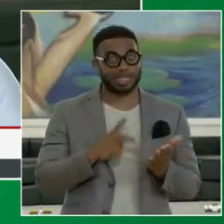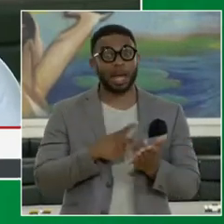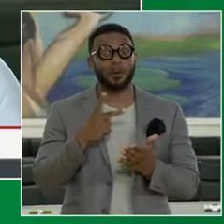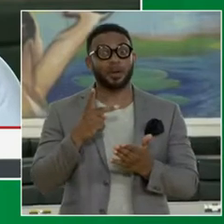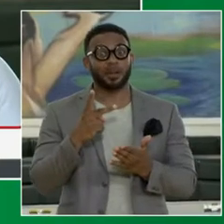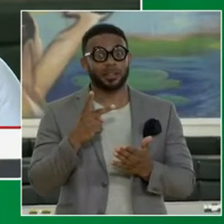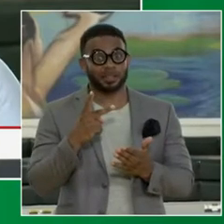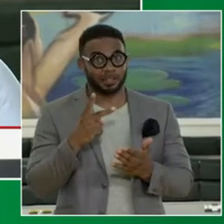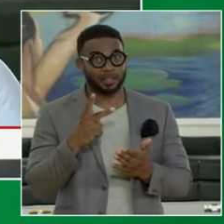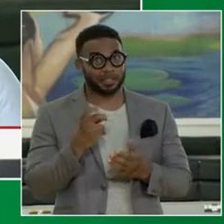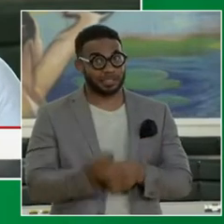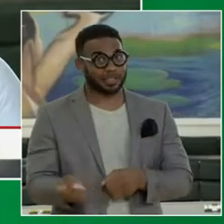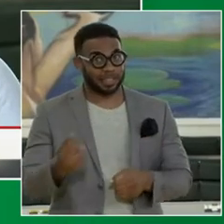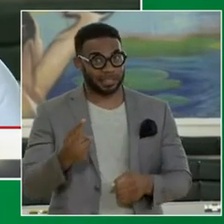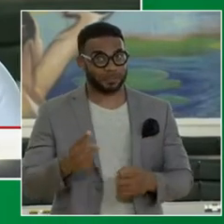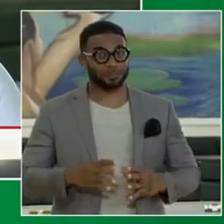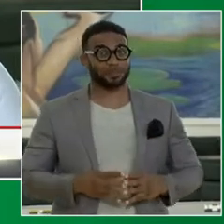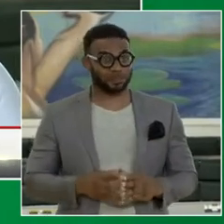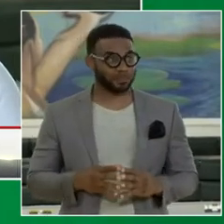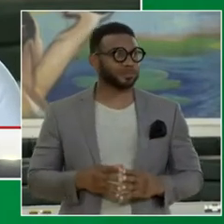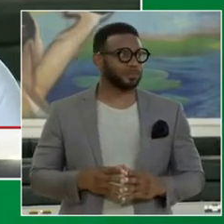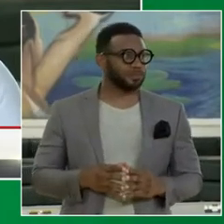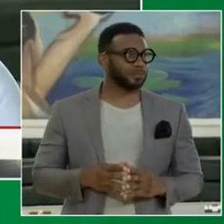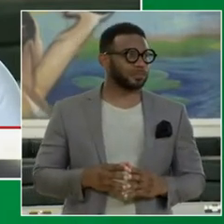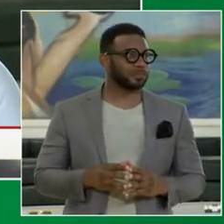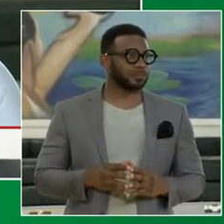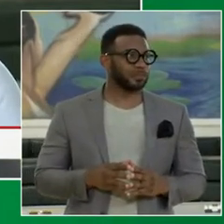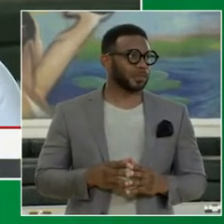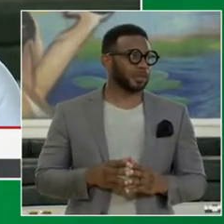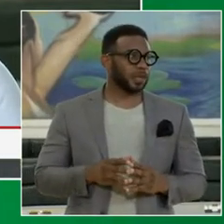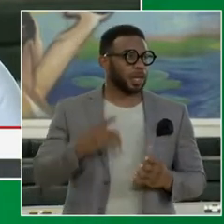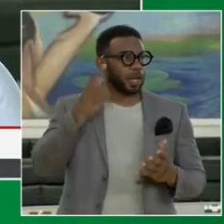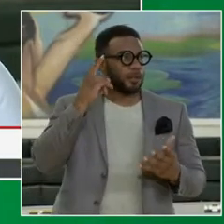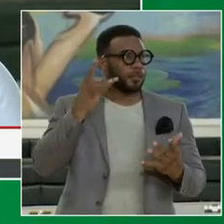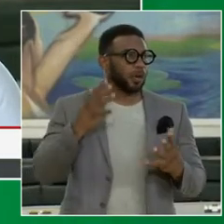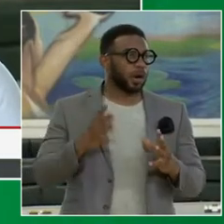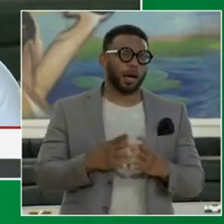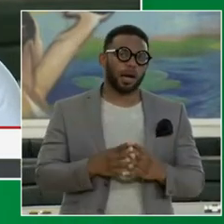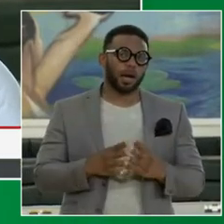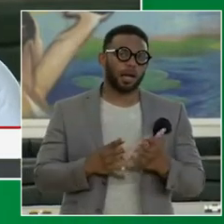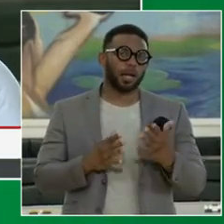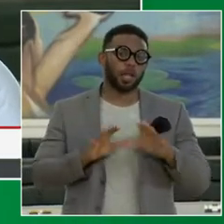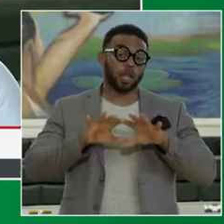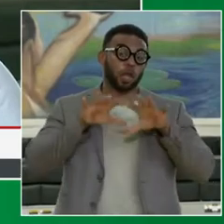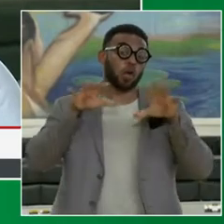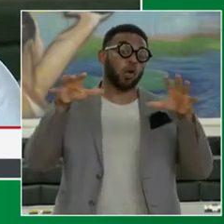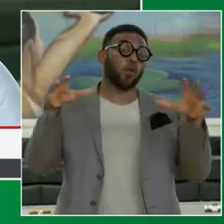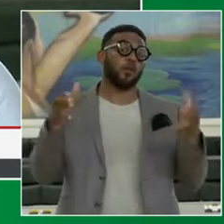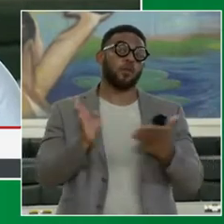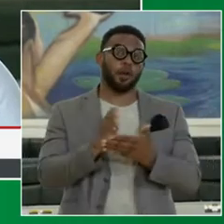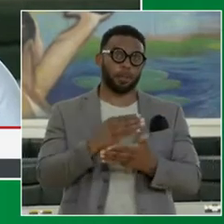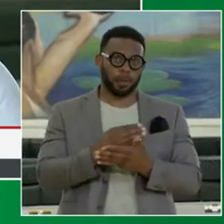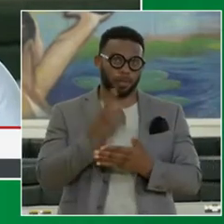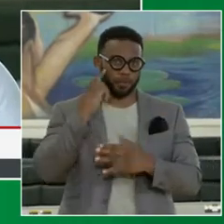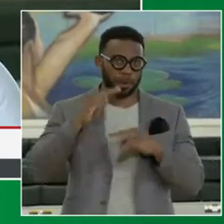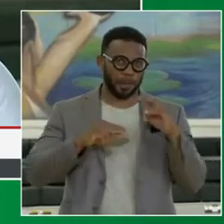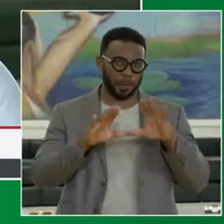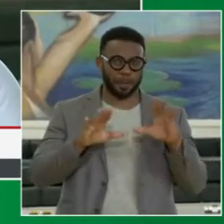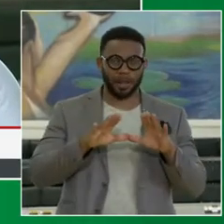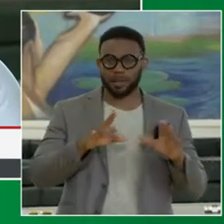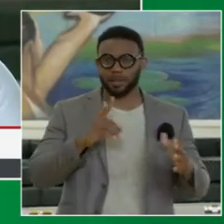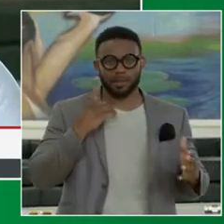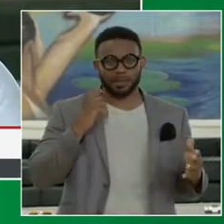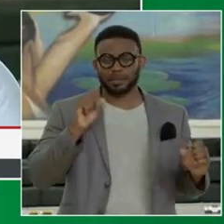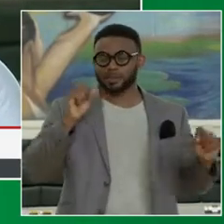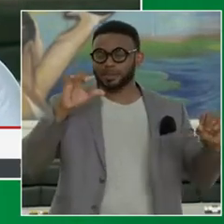we have in the budget for 21. In terms of the overall budget for building blocks, it's